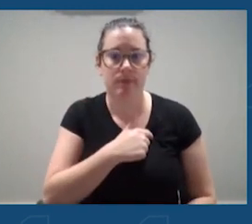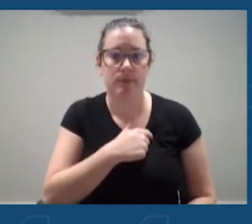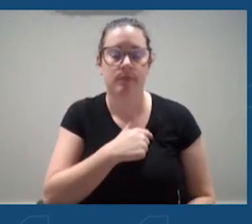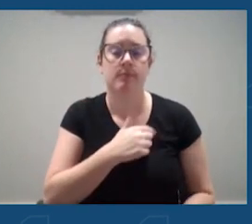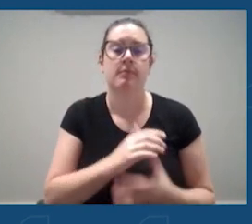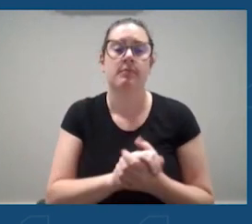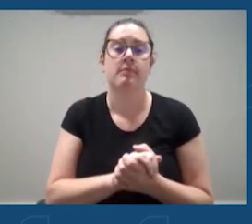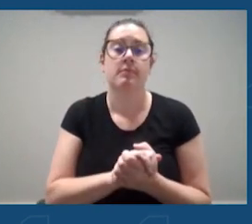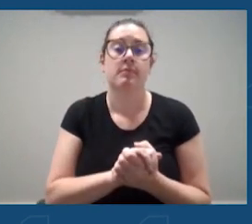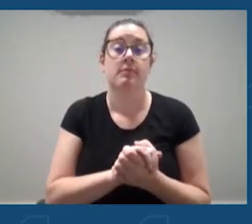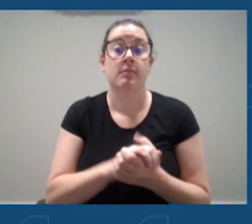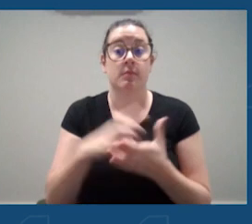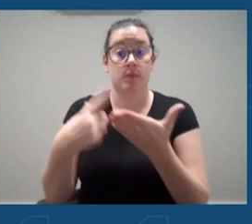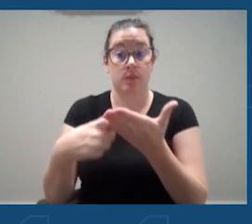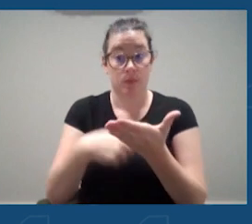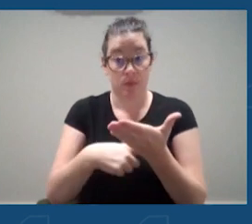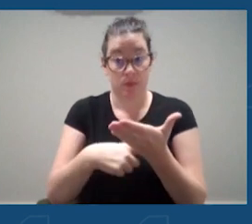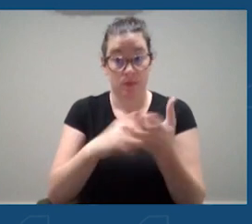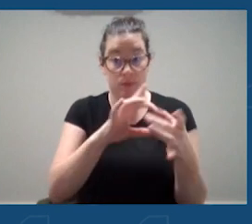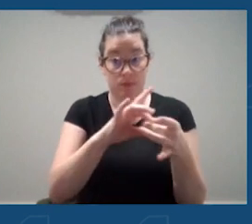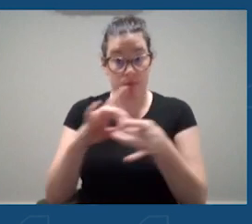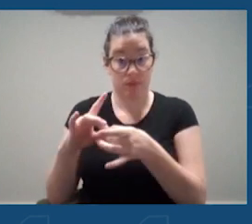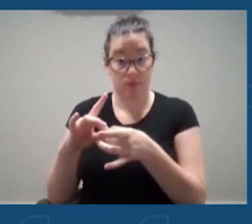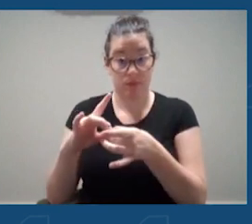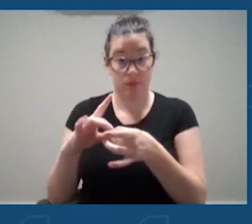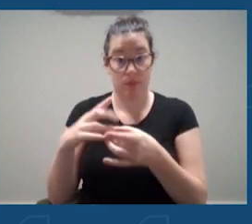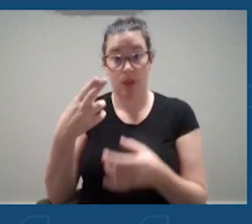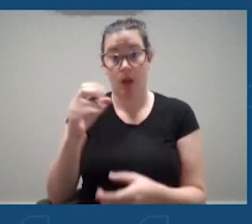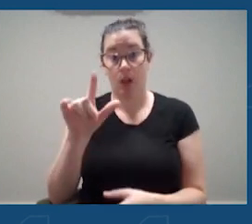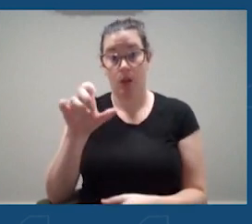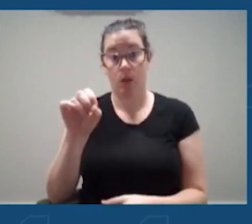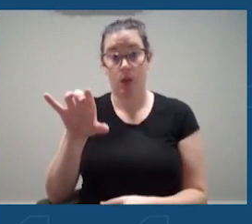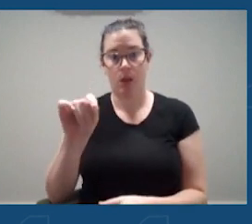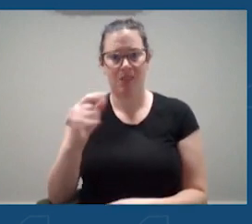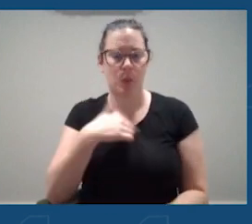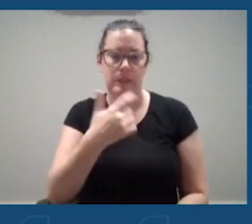When we talk about Holocaust, we say never forget.